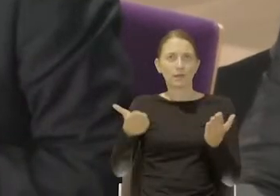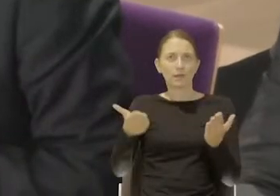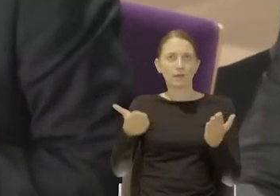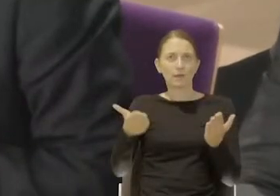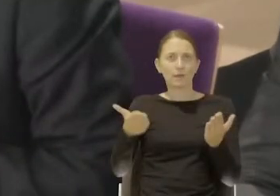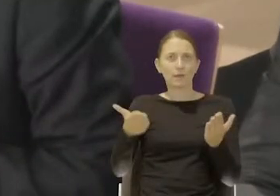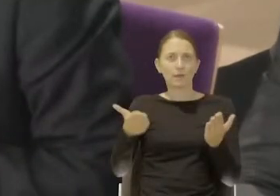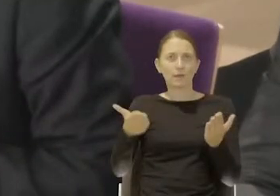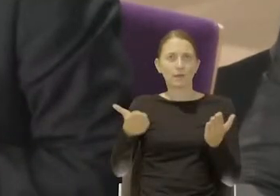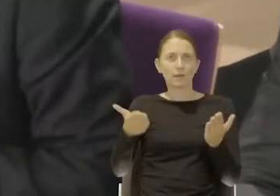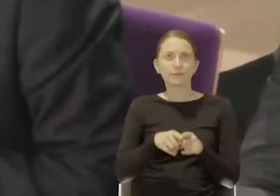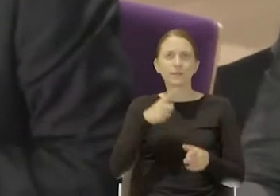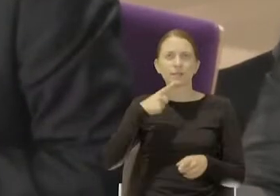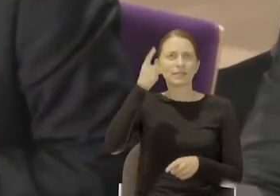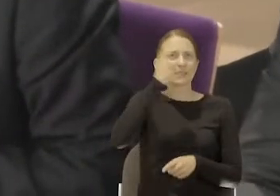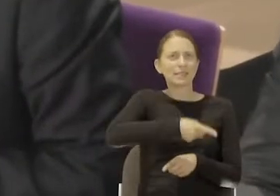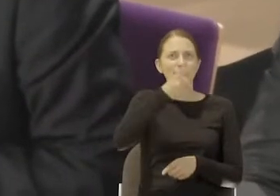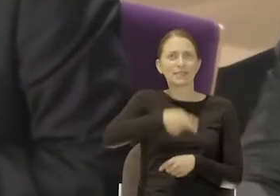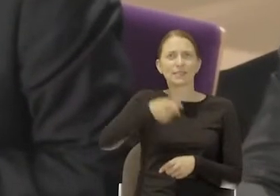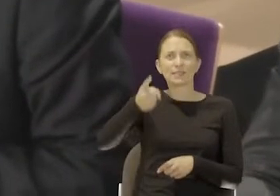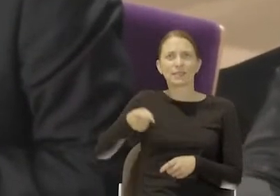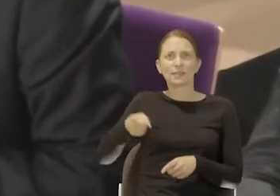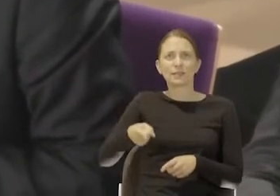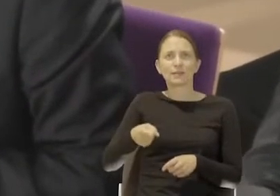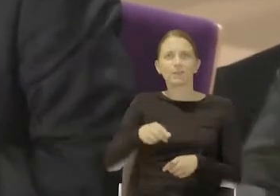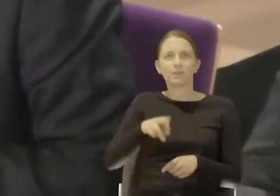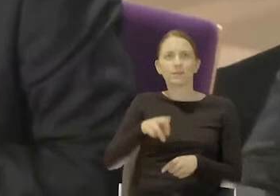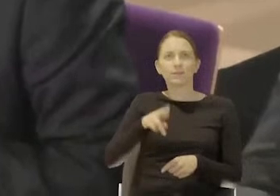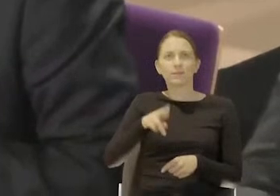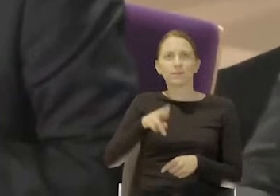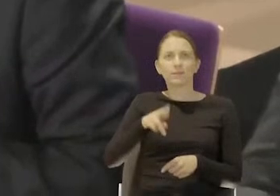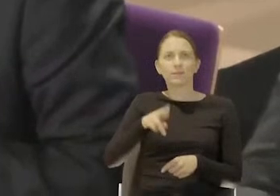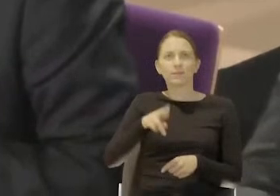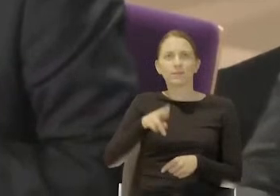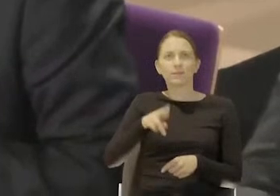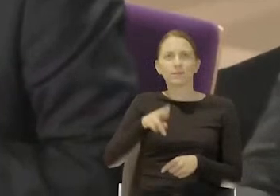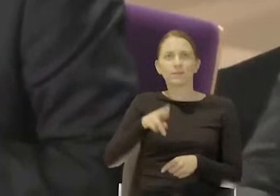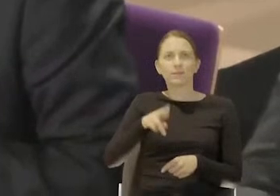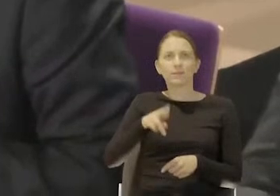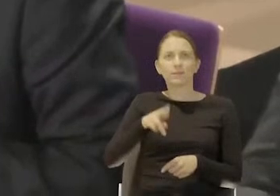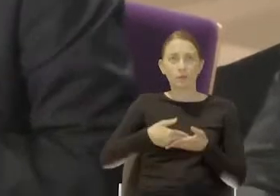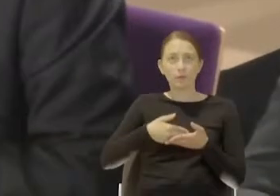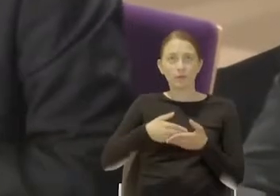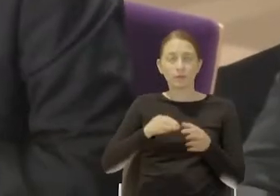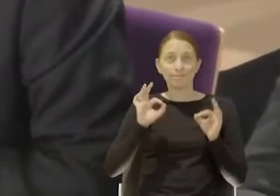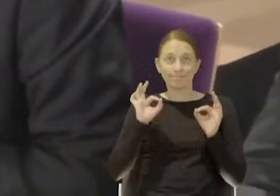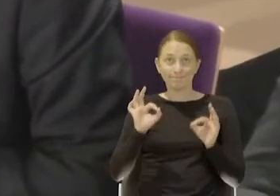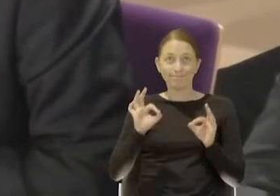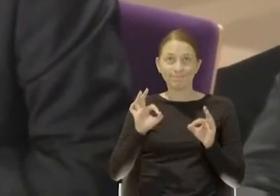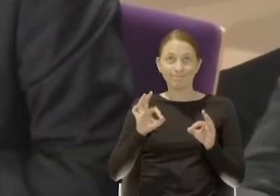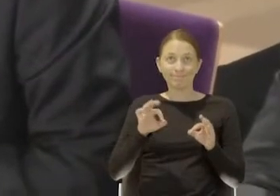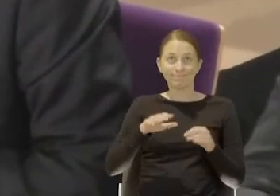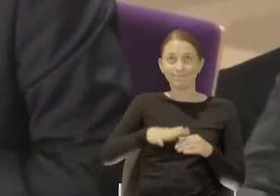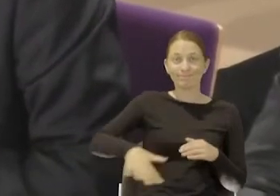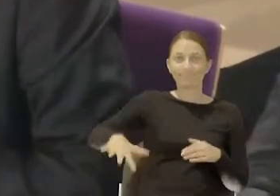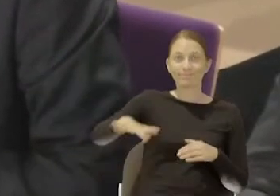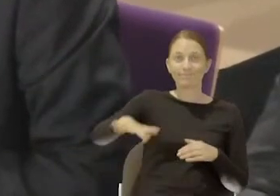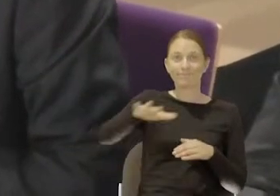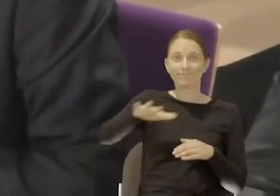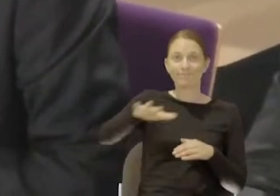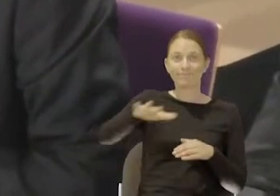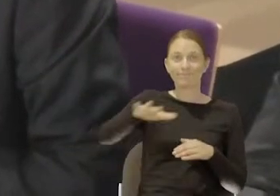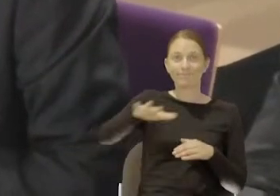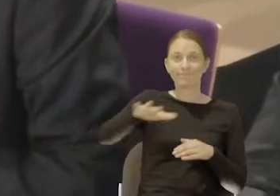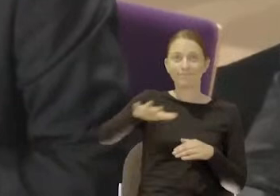the principle of certain discretion of regions. Thanks to such a setup,